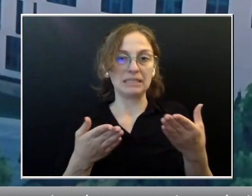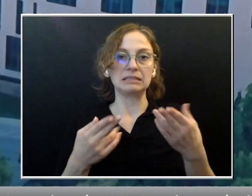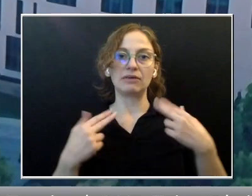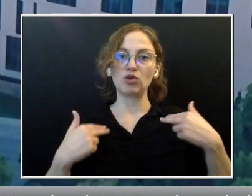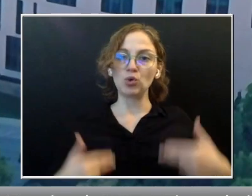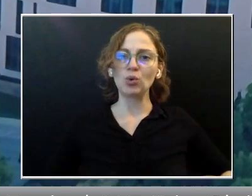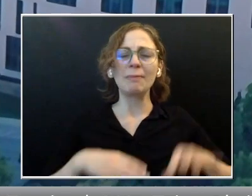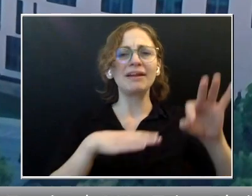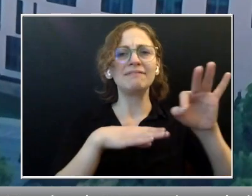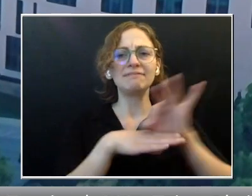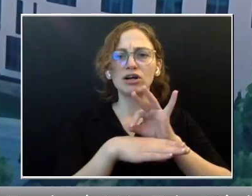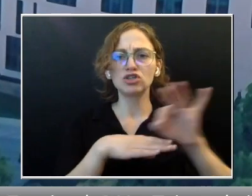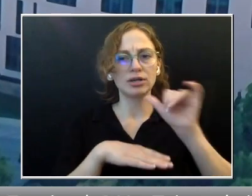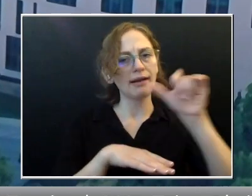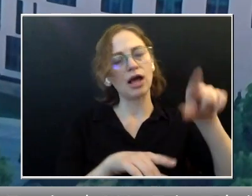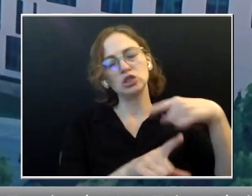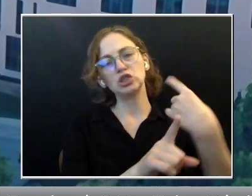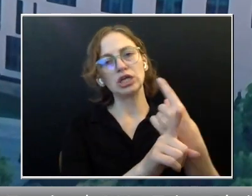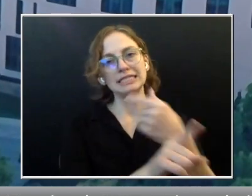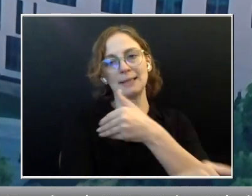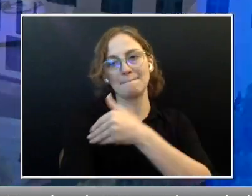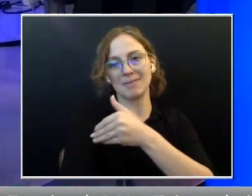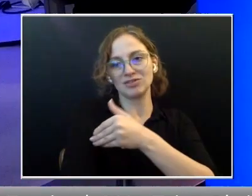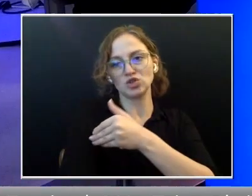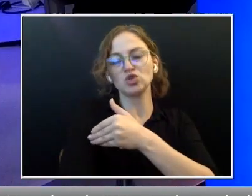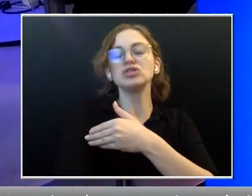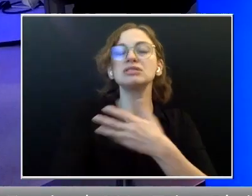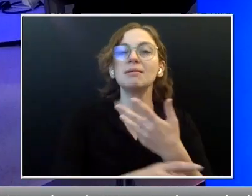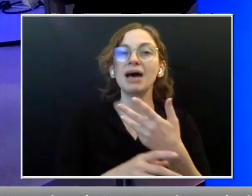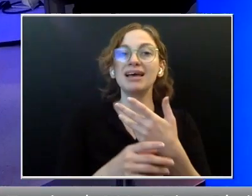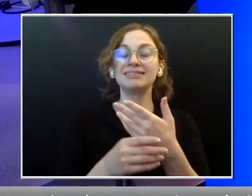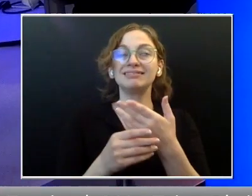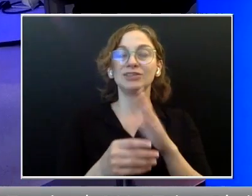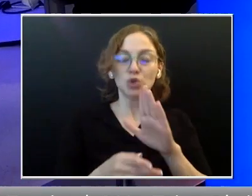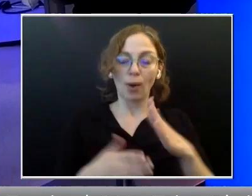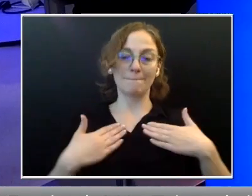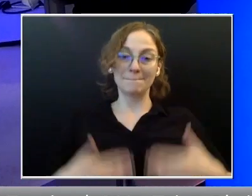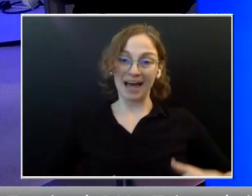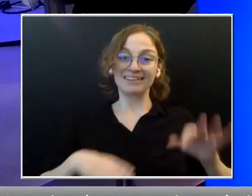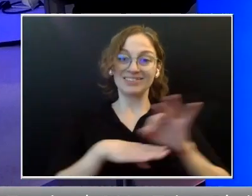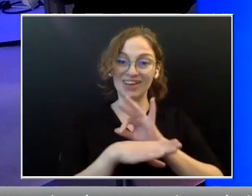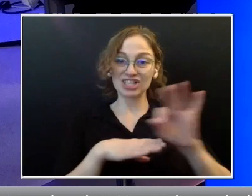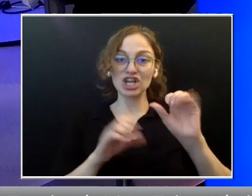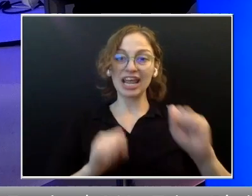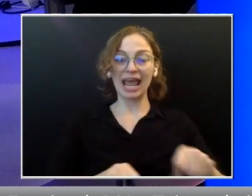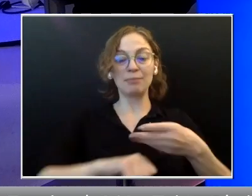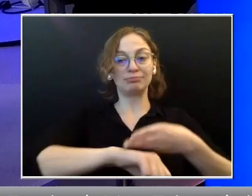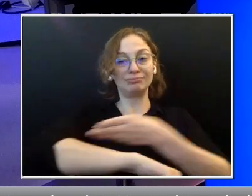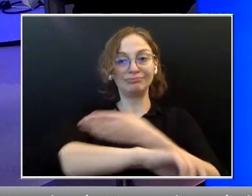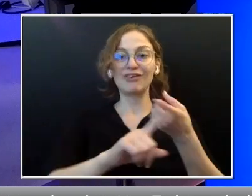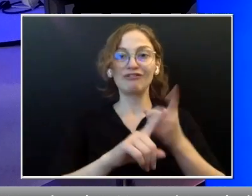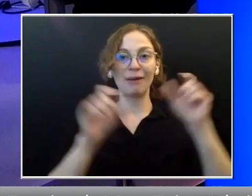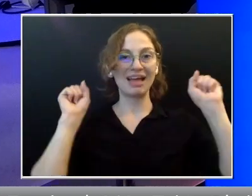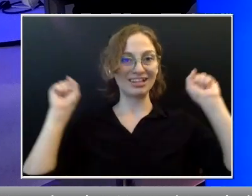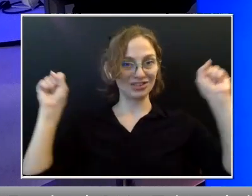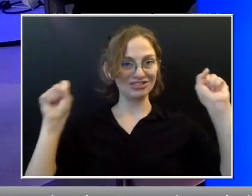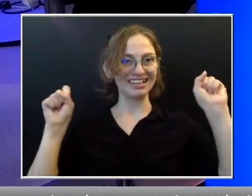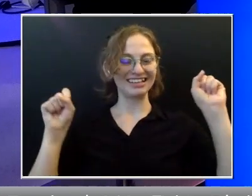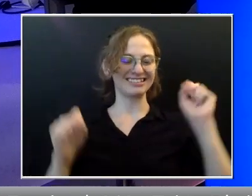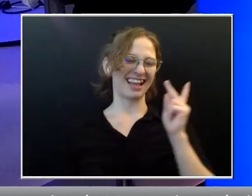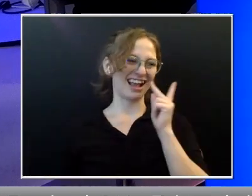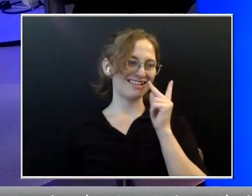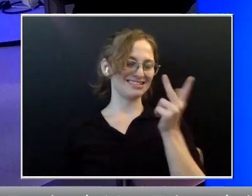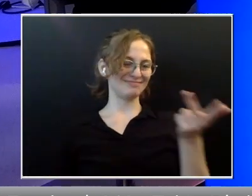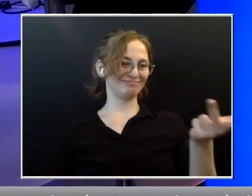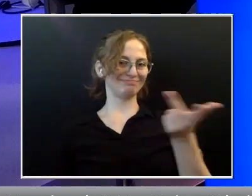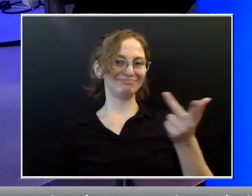your muscles that are changed by exercise. I see everyone nodding their heads, yes. Dr. Fabian, I want to